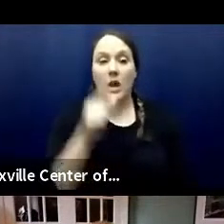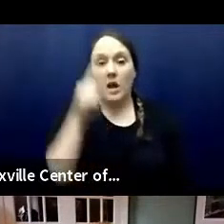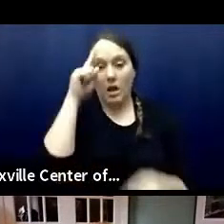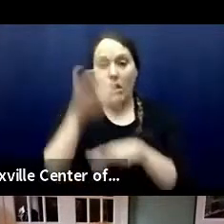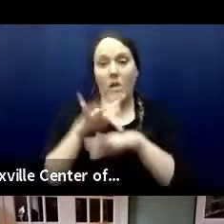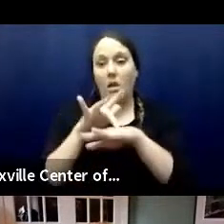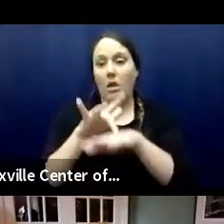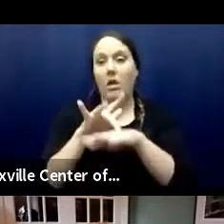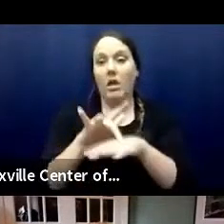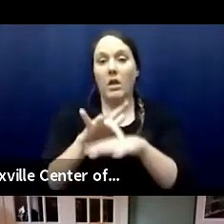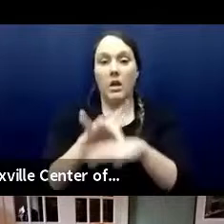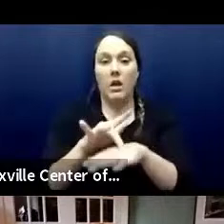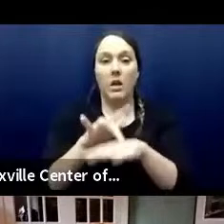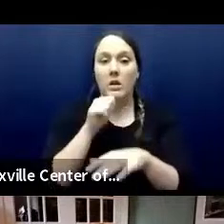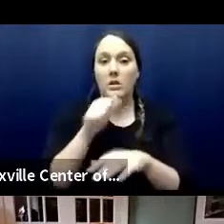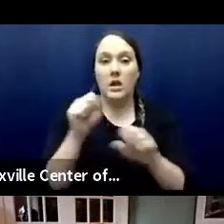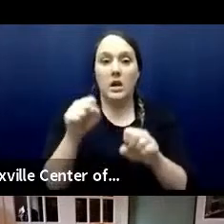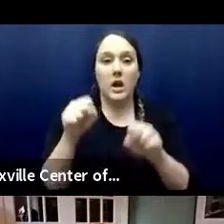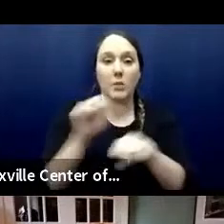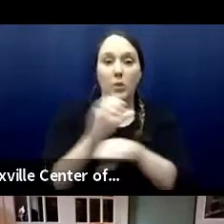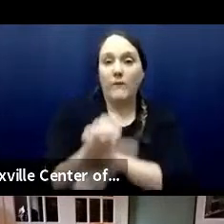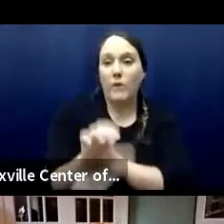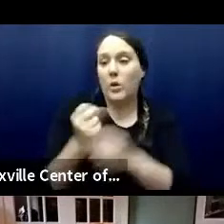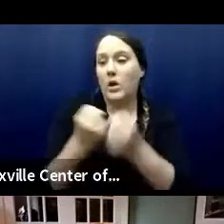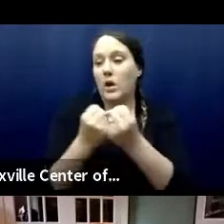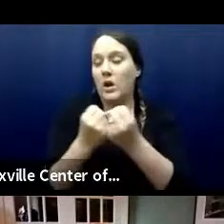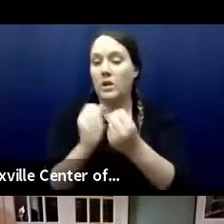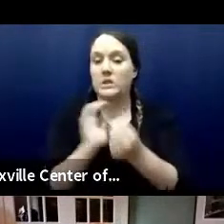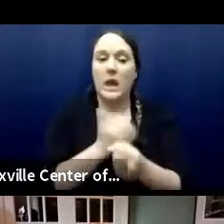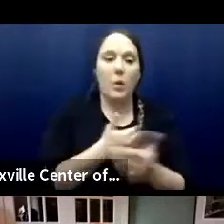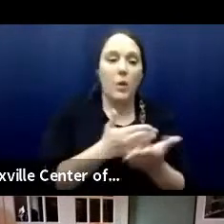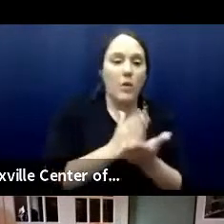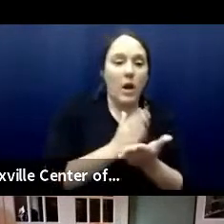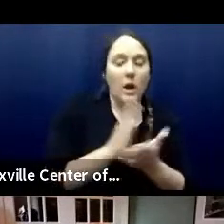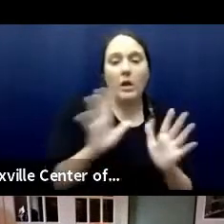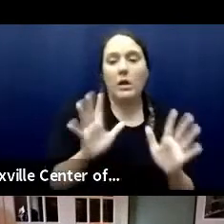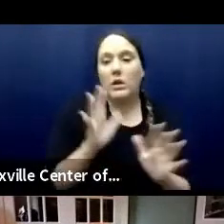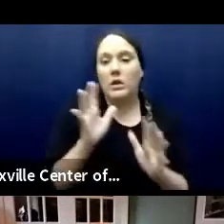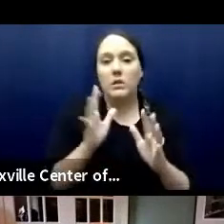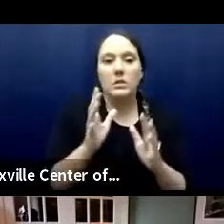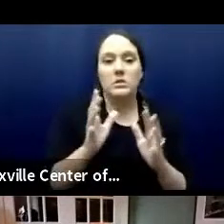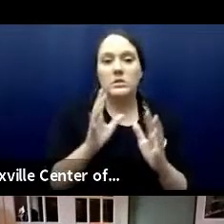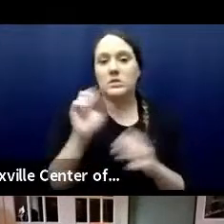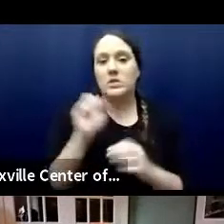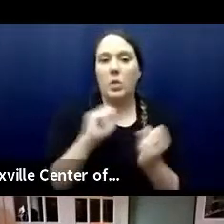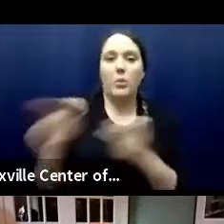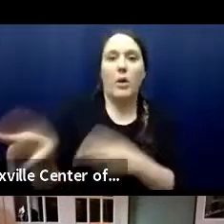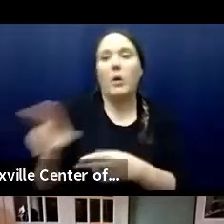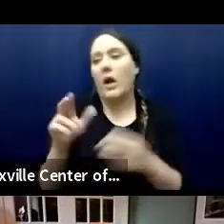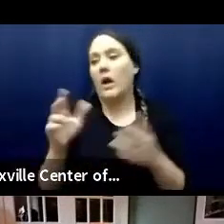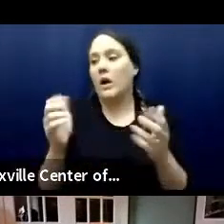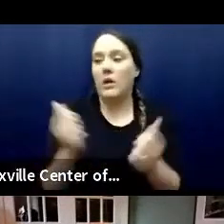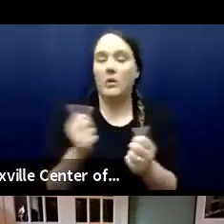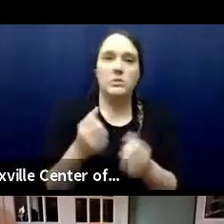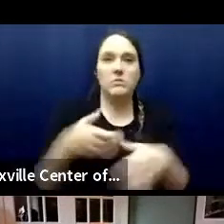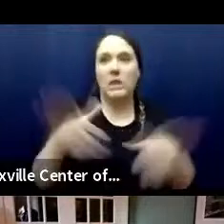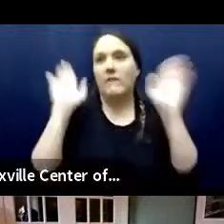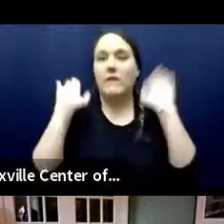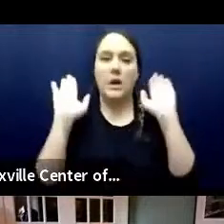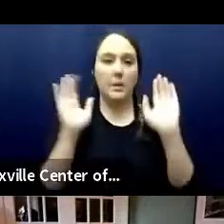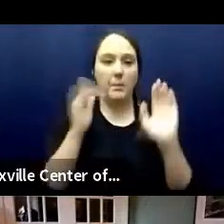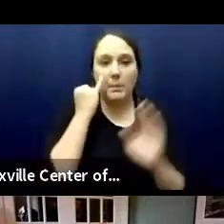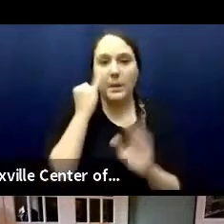obsessing about not being able to enforce it. What are our rights? Let's just throw the baby out with the bathwater if we can't